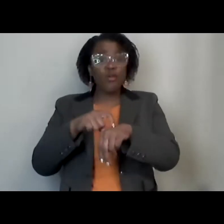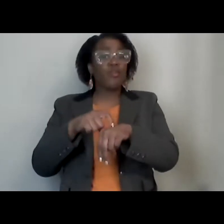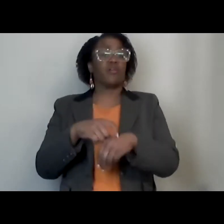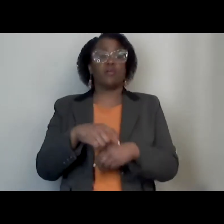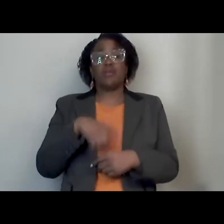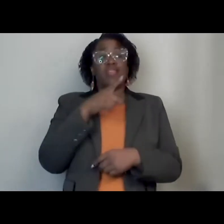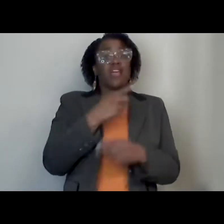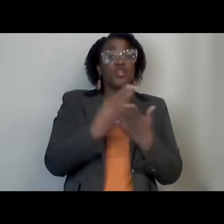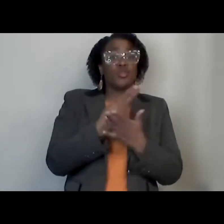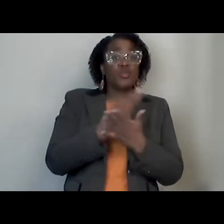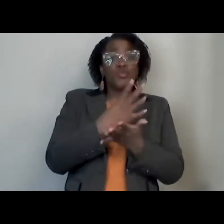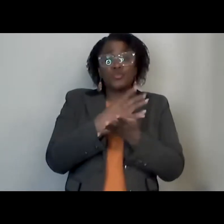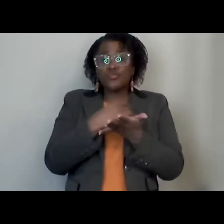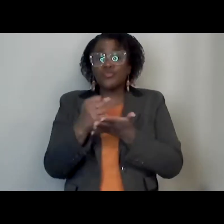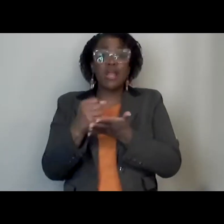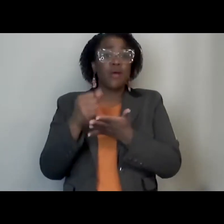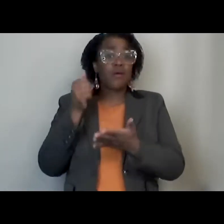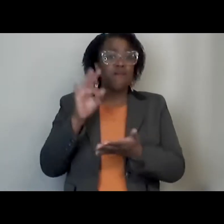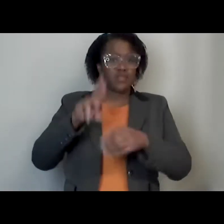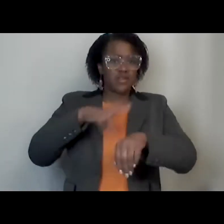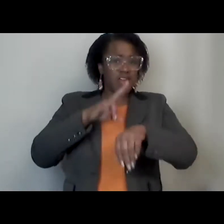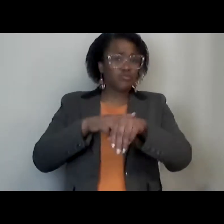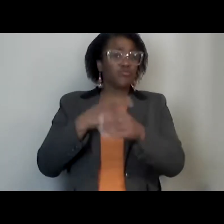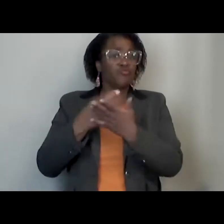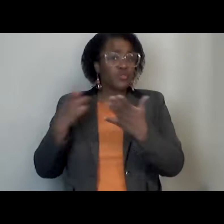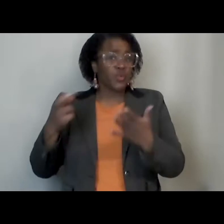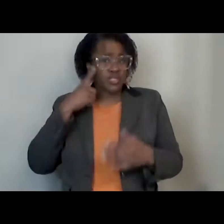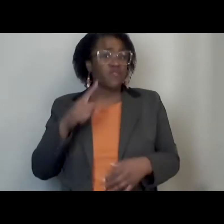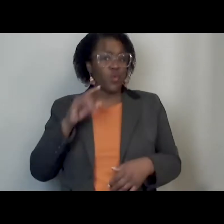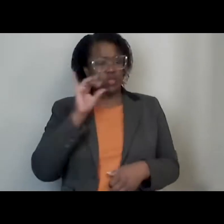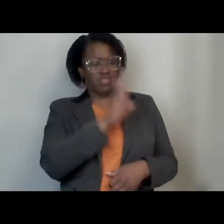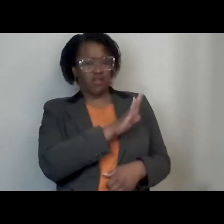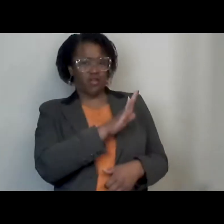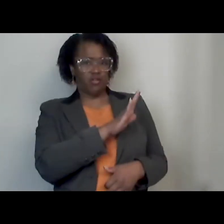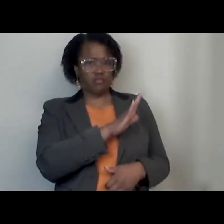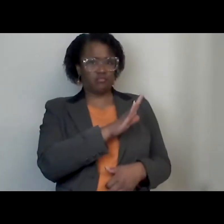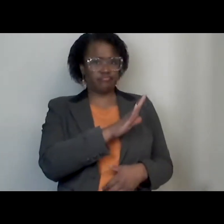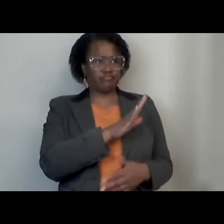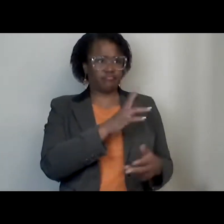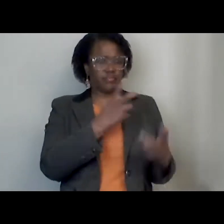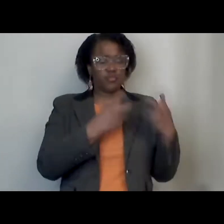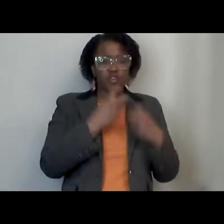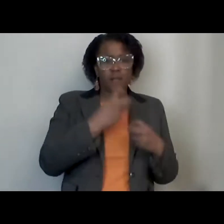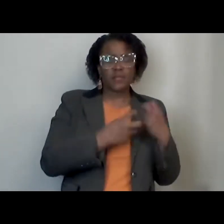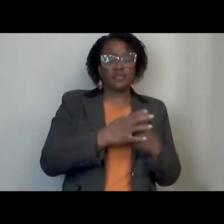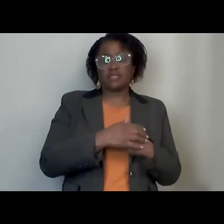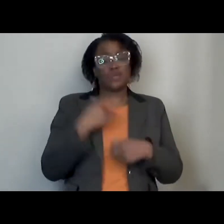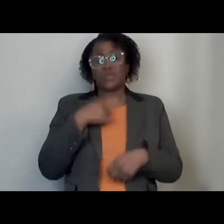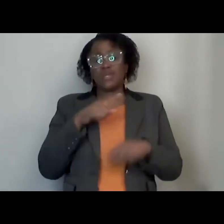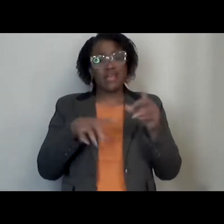no other way of getting the resources that they need. And this is happening very much in Iran, for